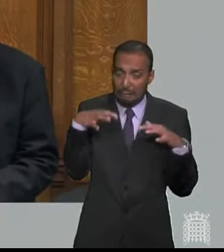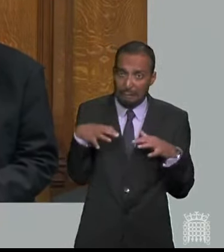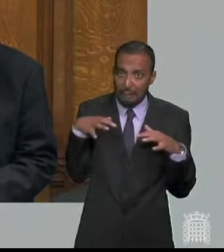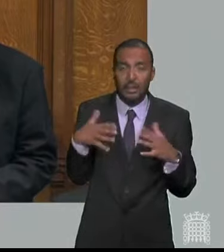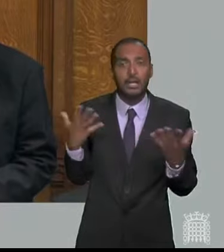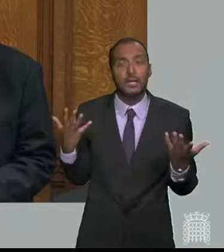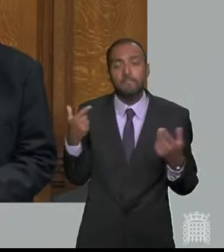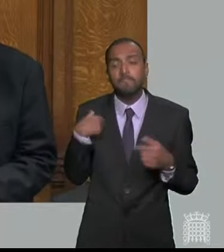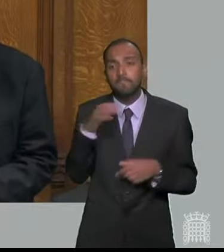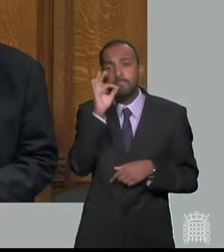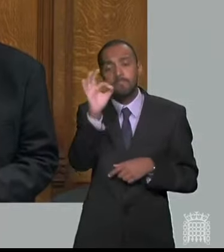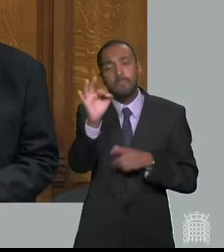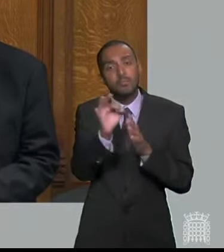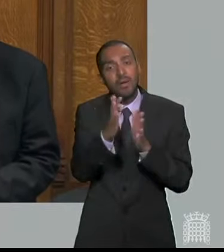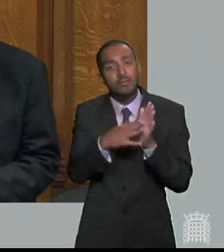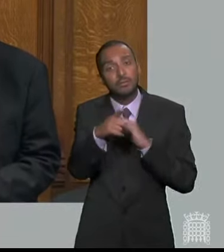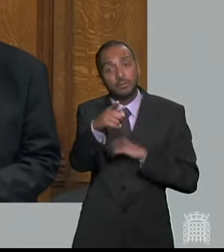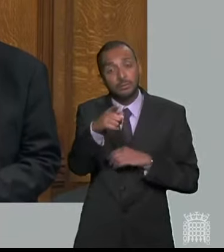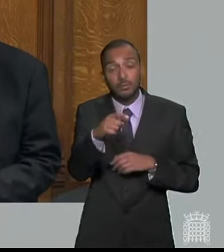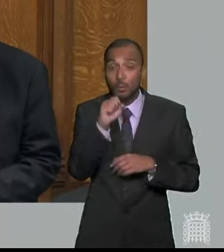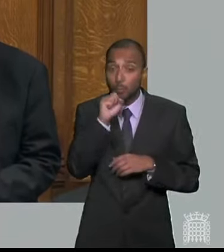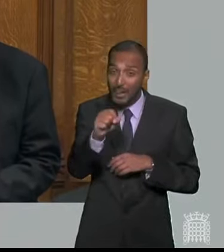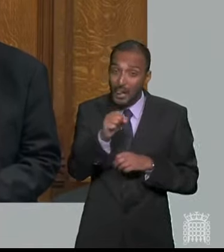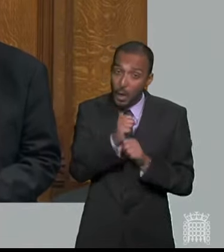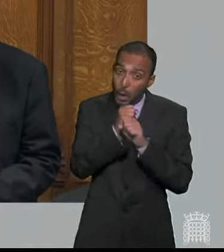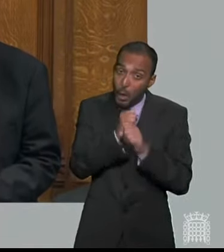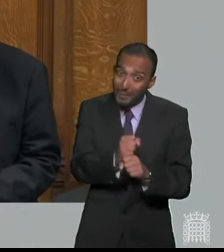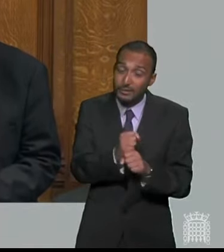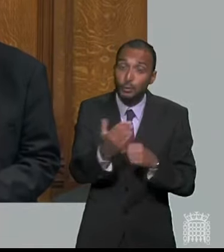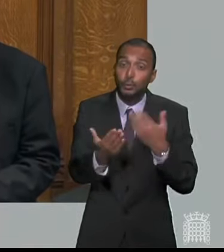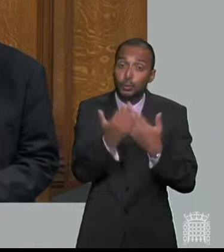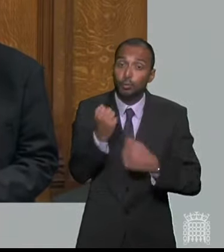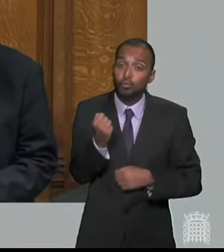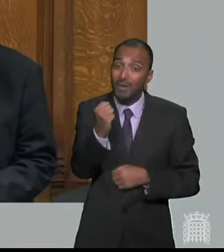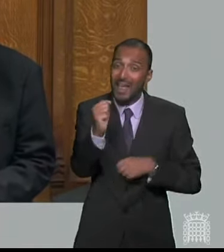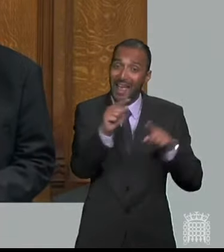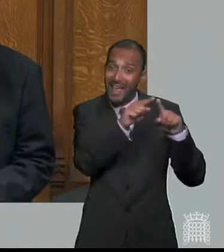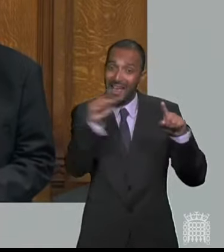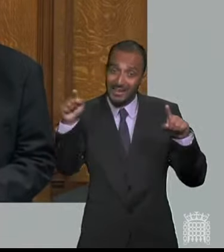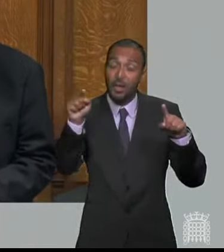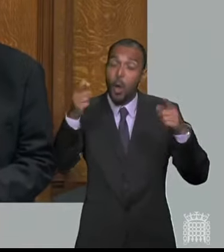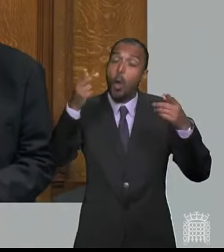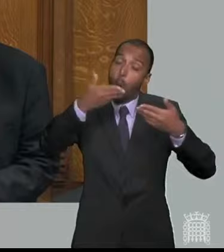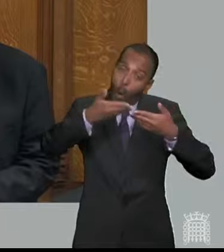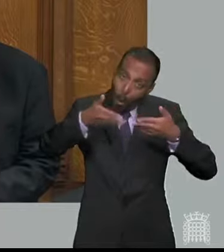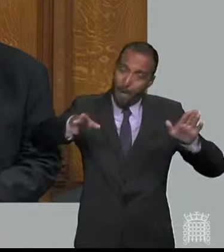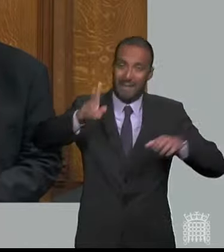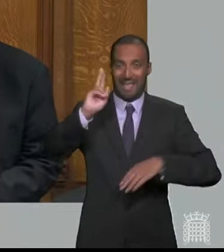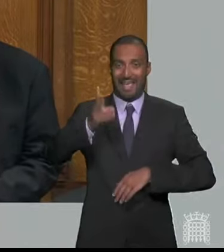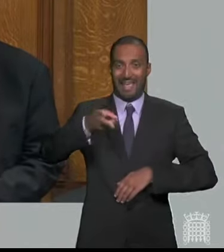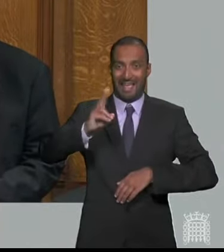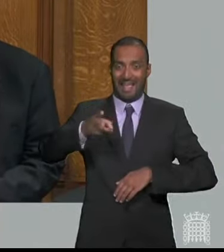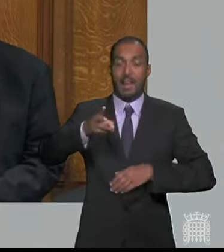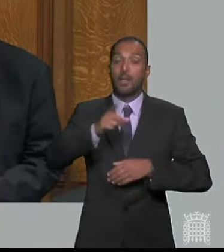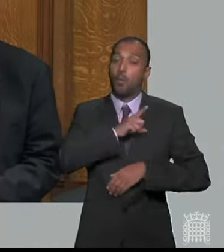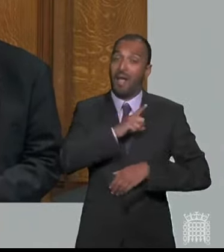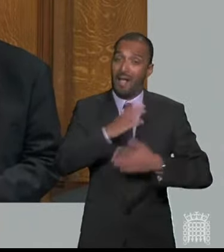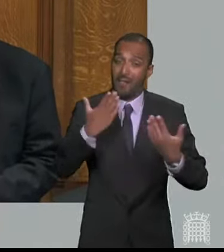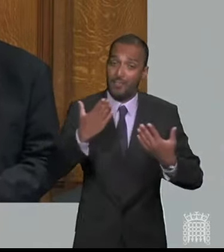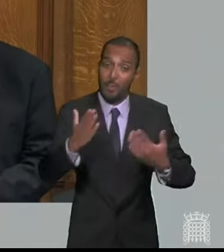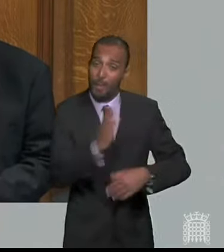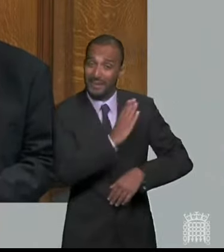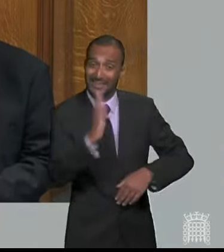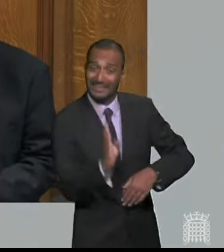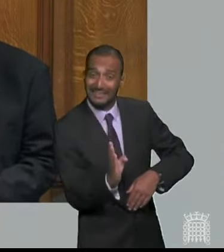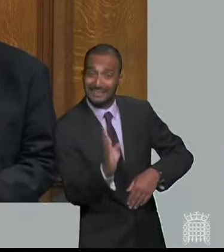to funding to reopen the Leam sideline from Gateshead to County Durham to take pressure off the East Coast Main Line and aid